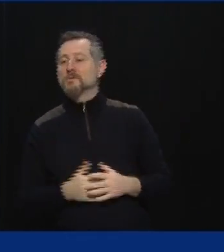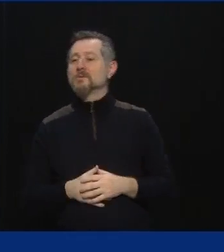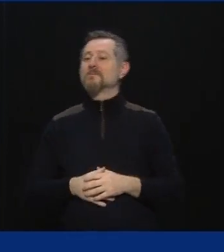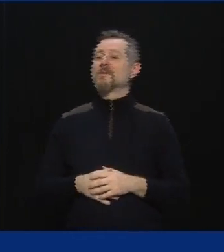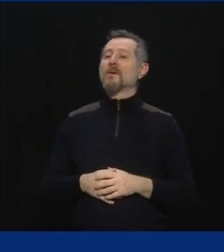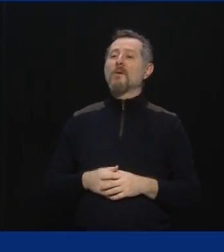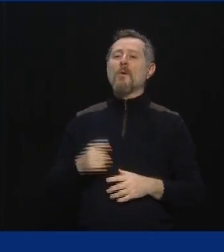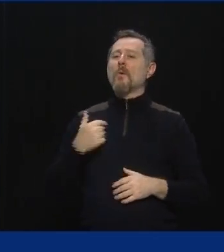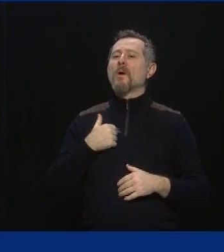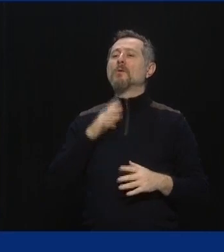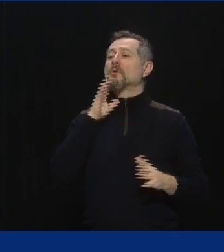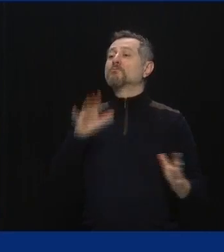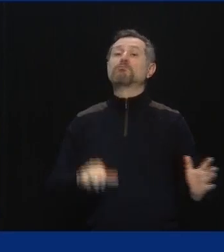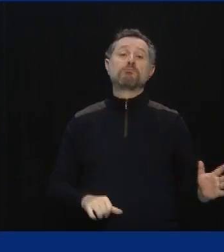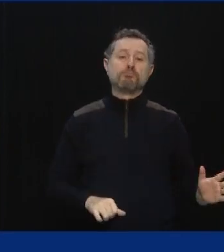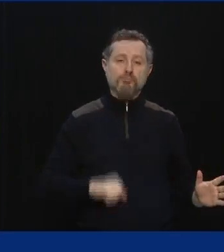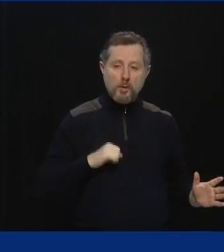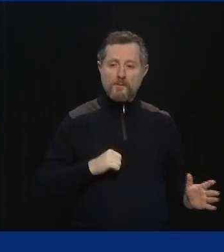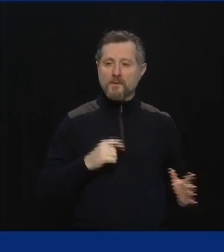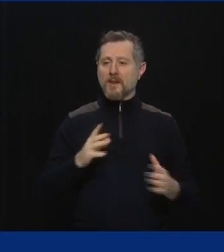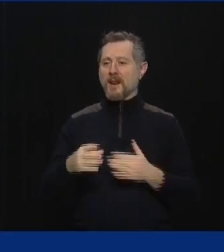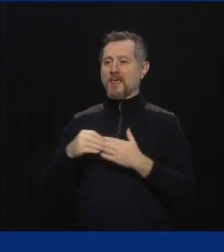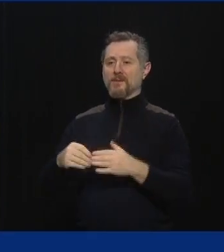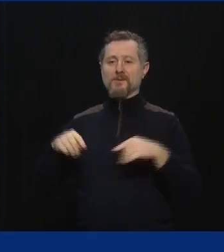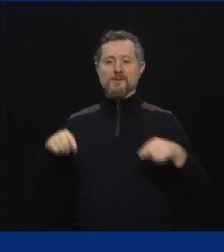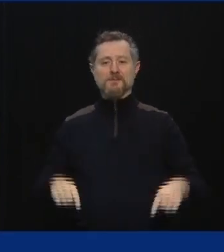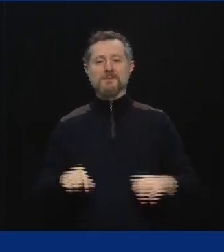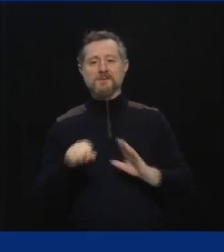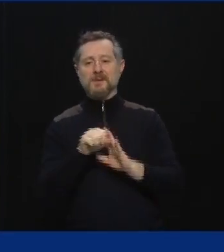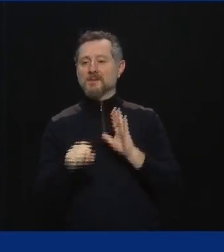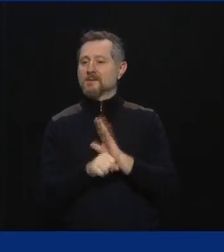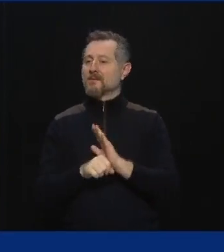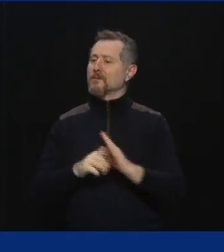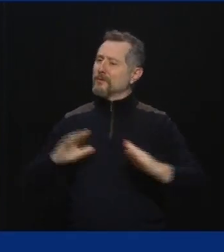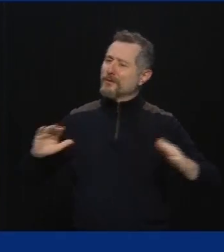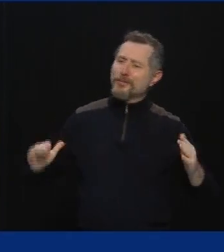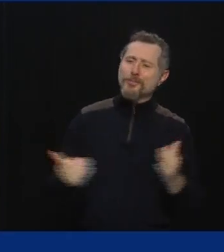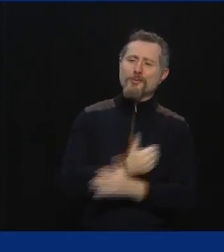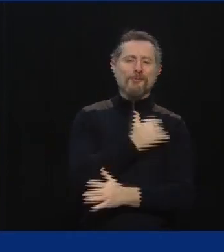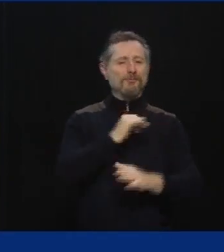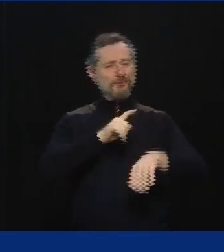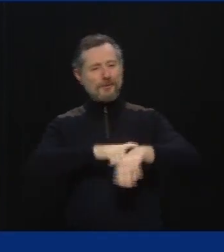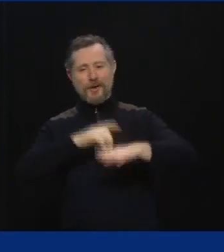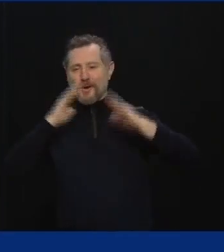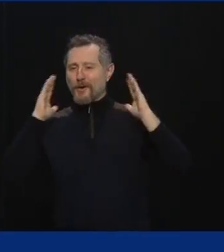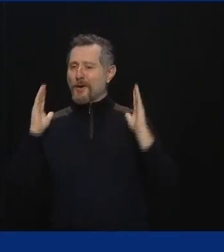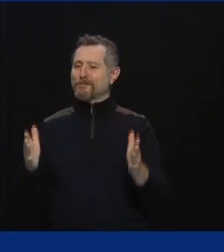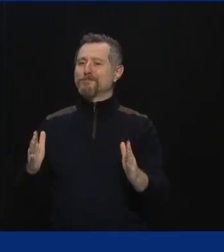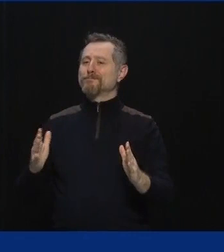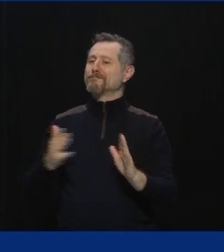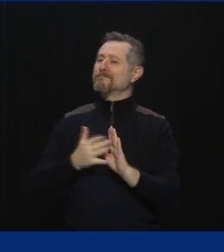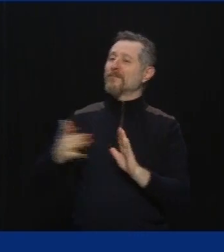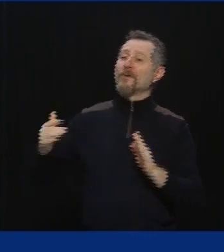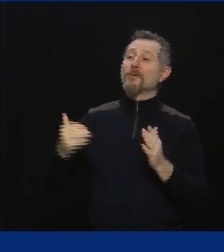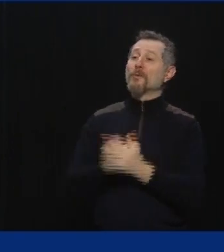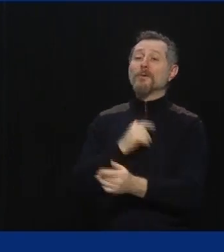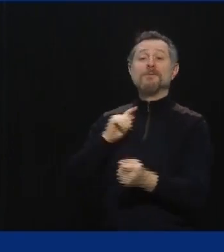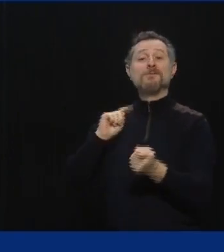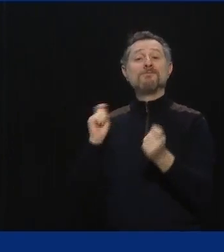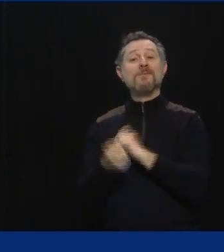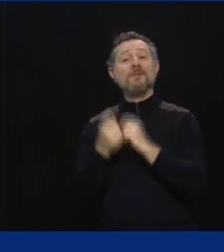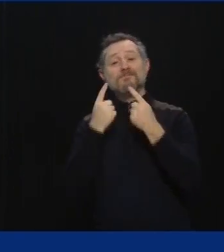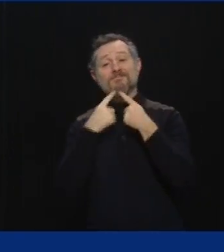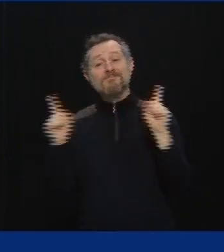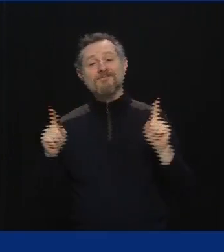am so proud to be able to help lead this state into a whole new era, and it starts with announcements like these, and we're going to continue